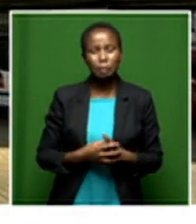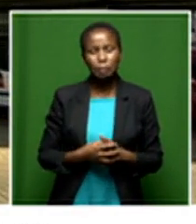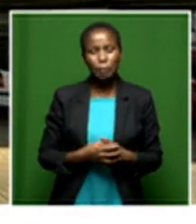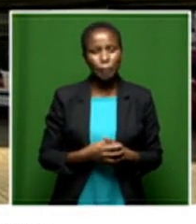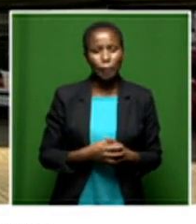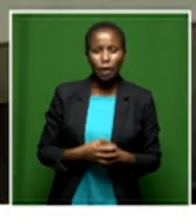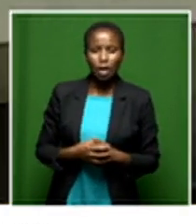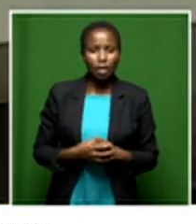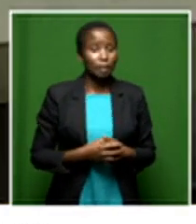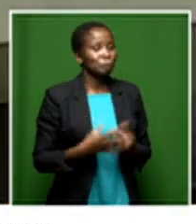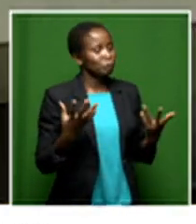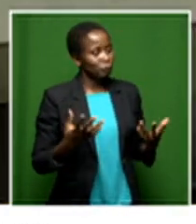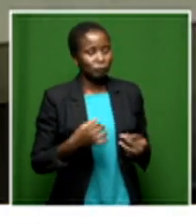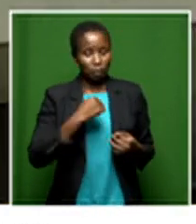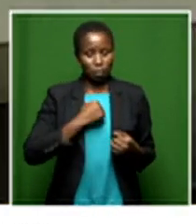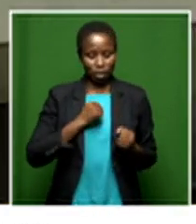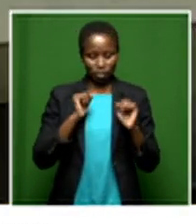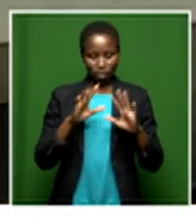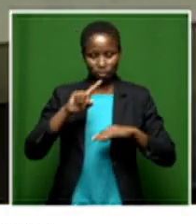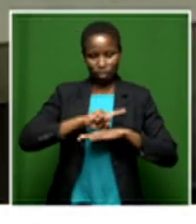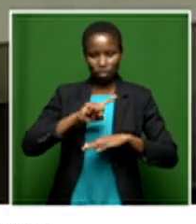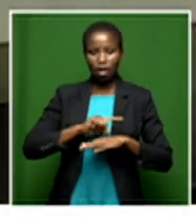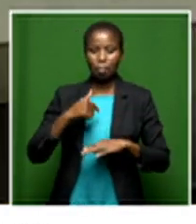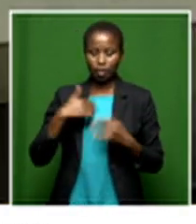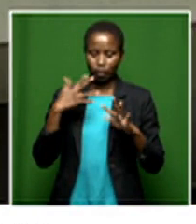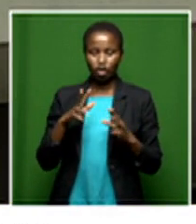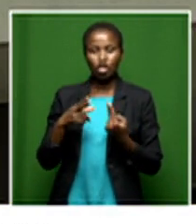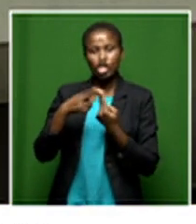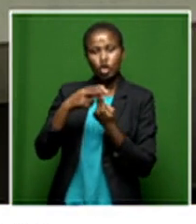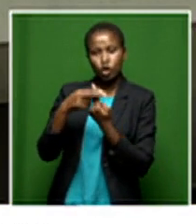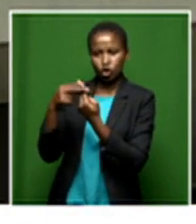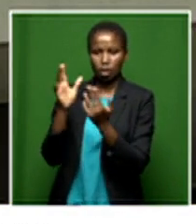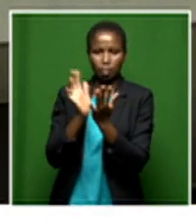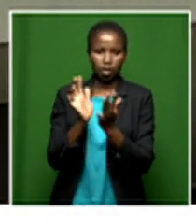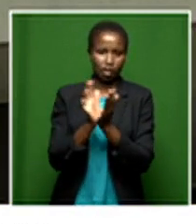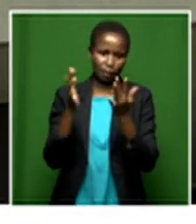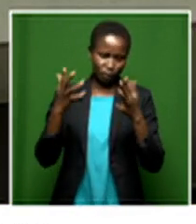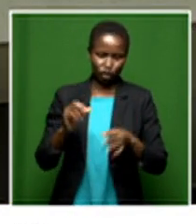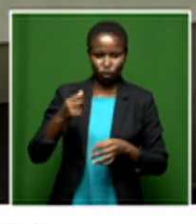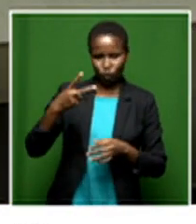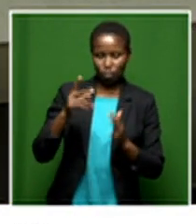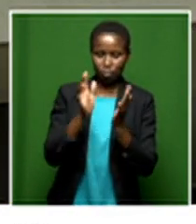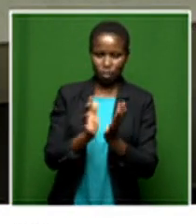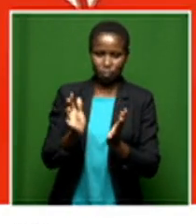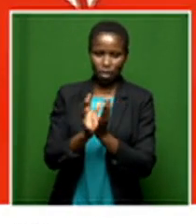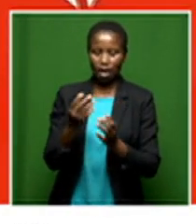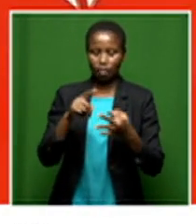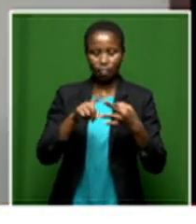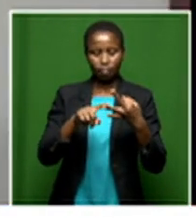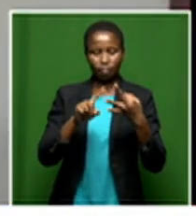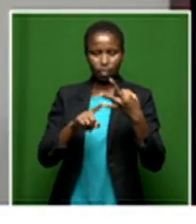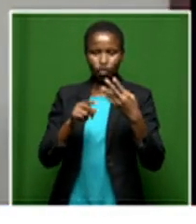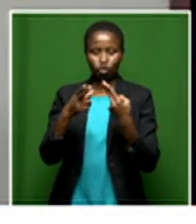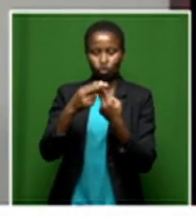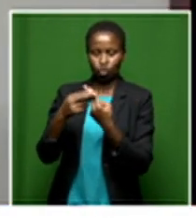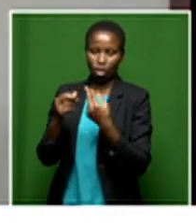Well, in my first 10 days, I've already had 2 meetings with the unions. And when I say unions, we have 3 unions that